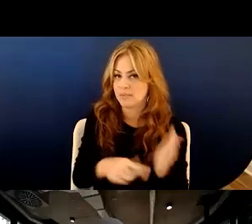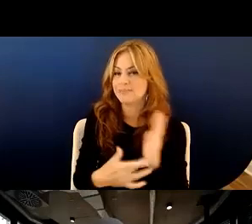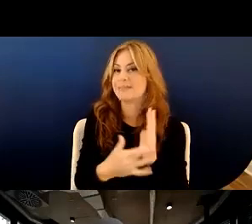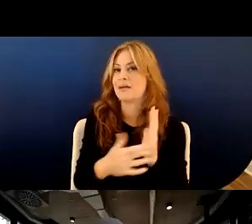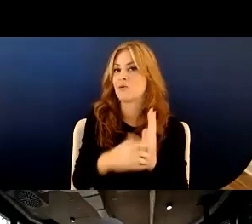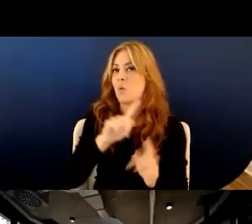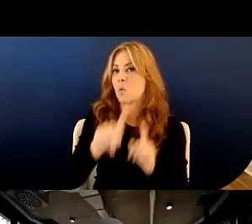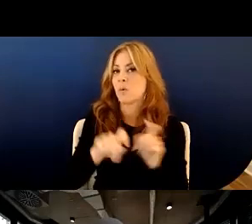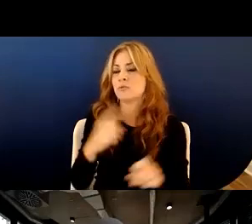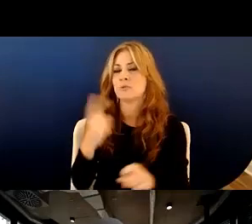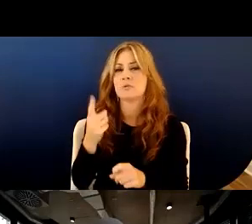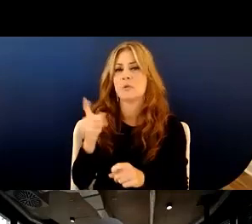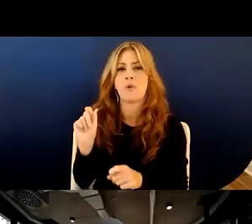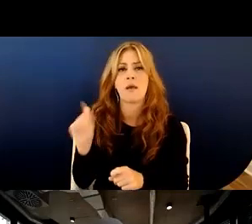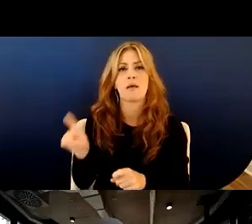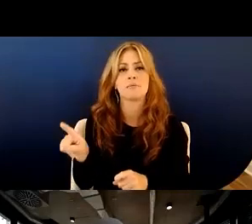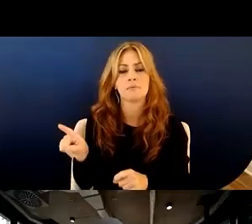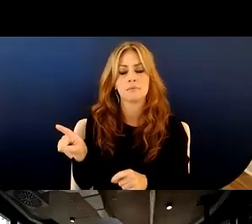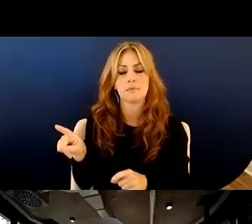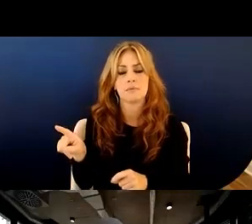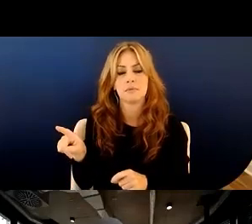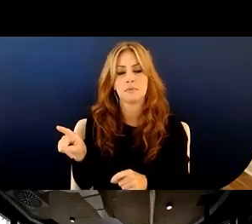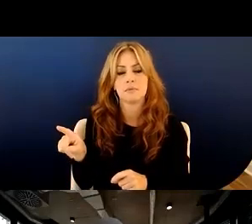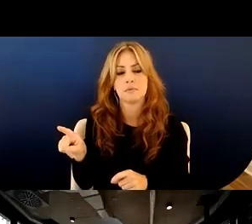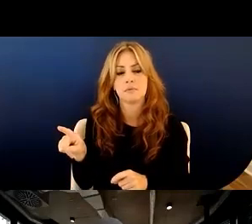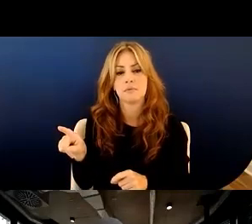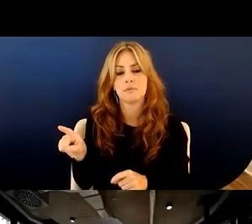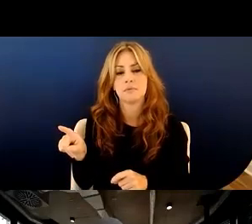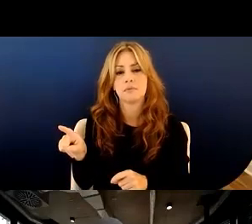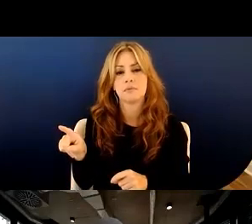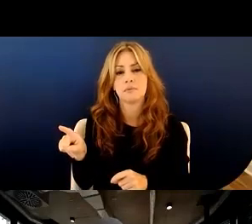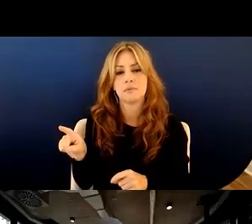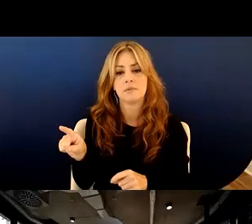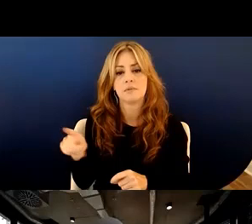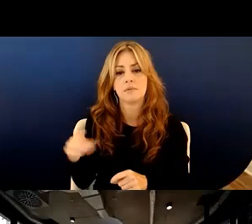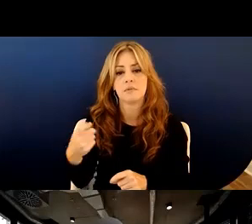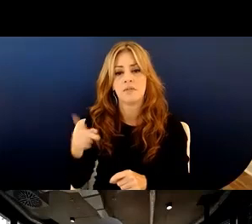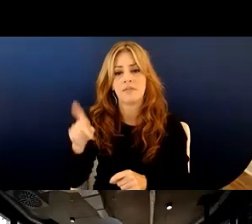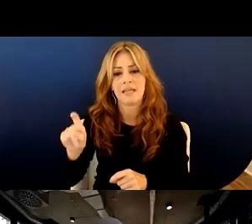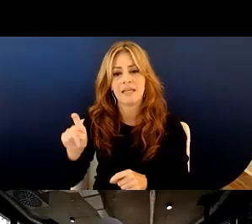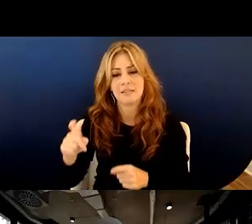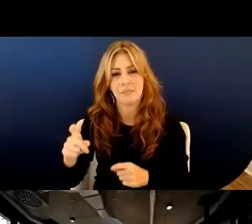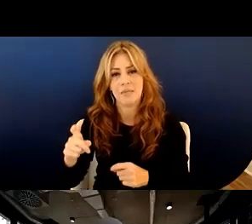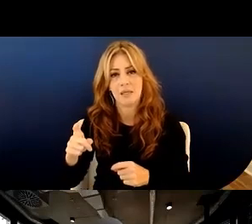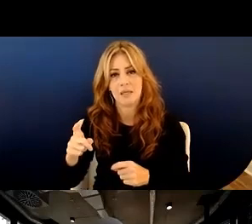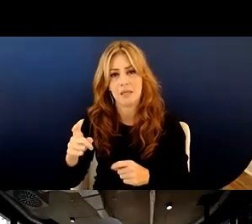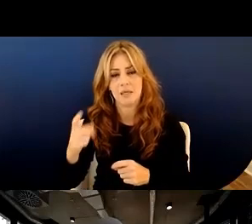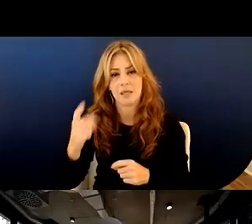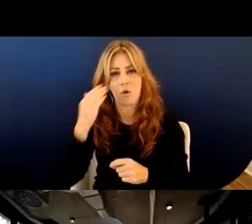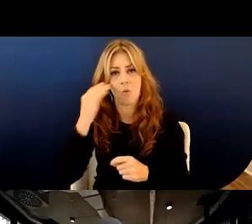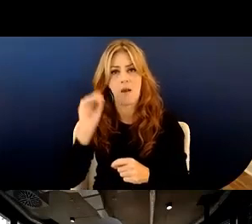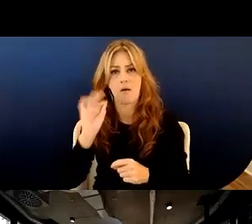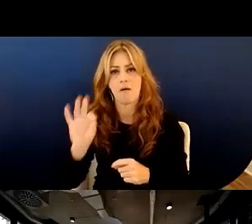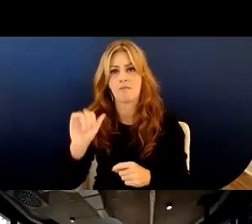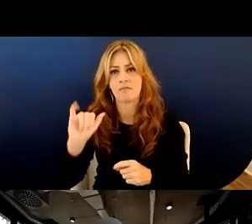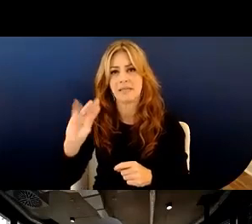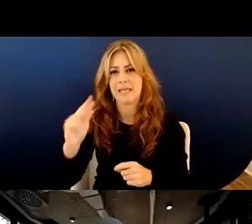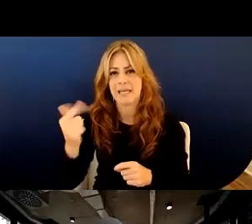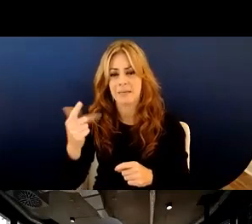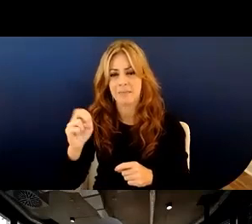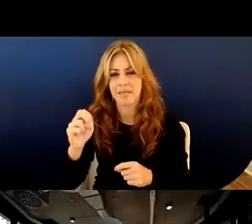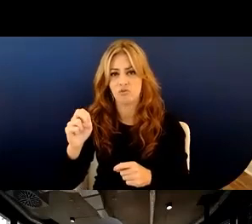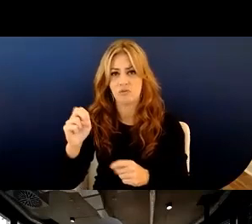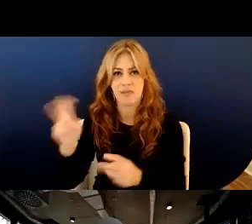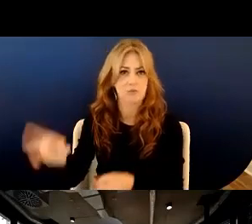Someone asked whether they need to be aware or do anything about images just copied from the